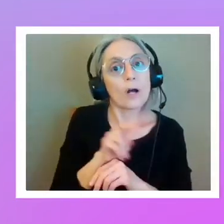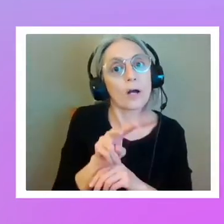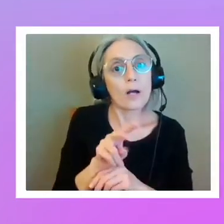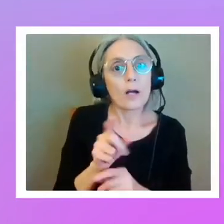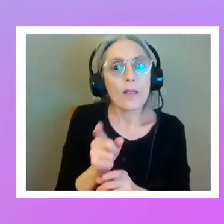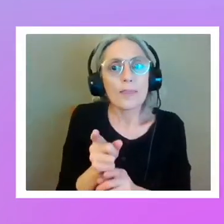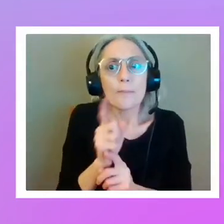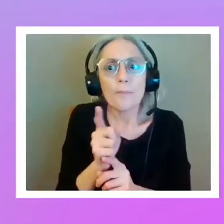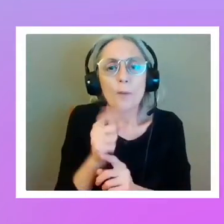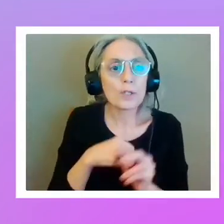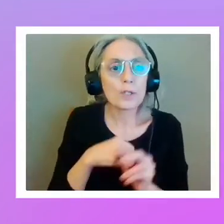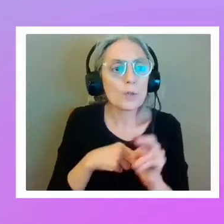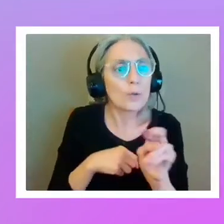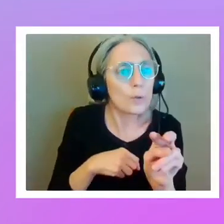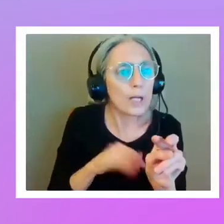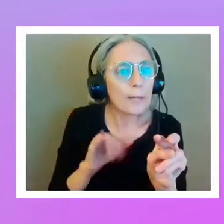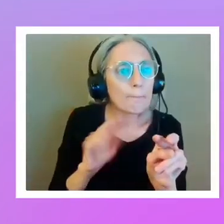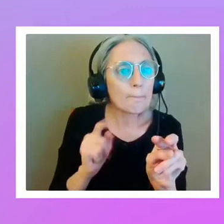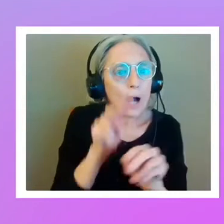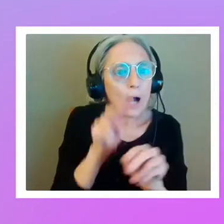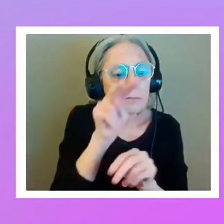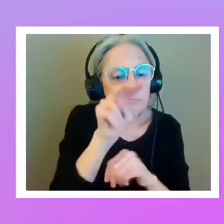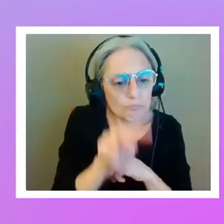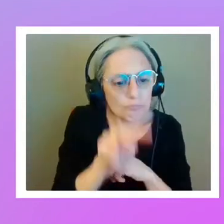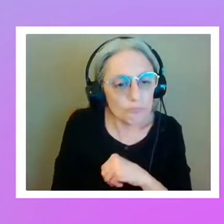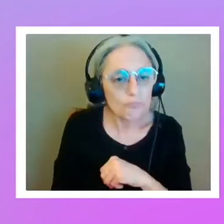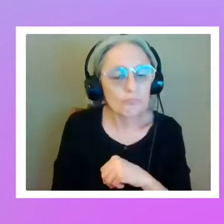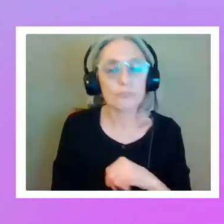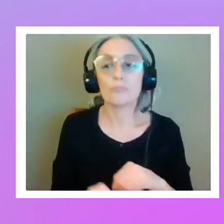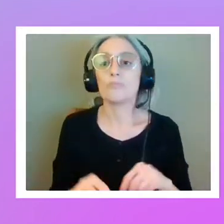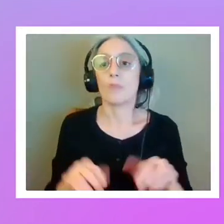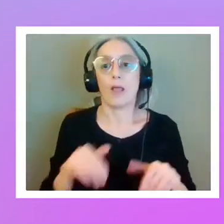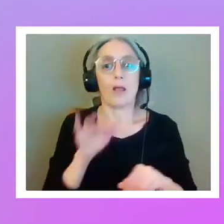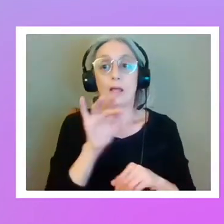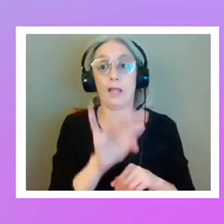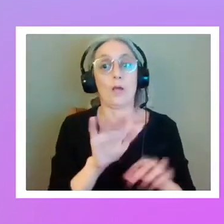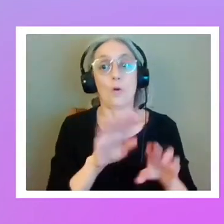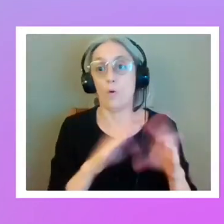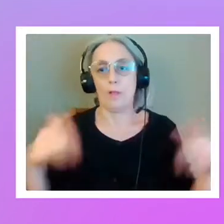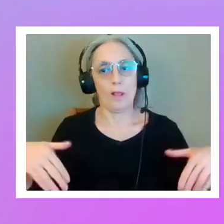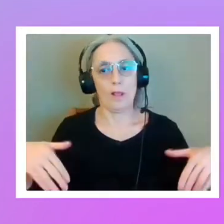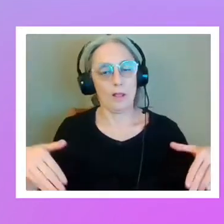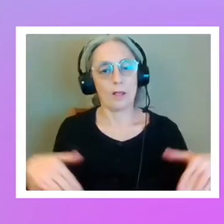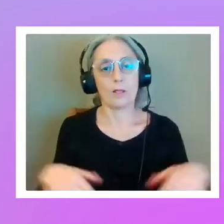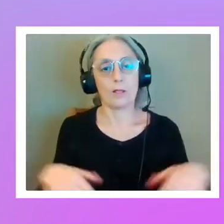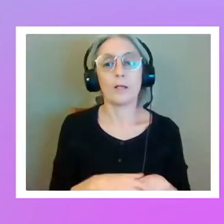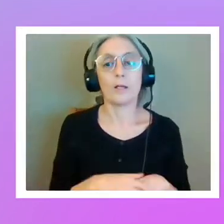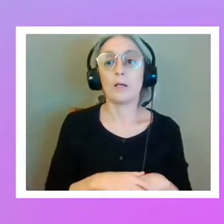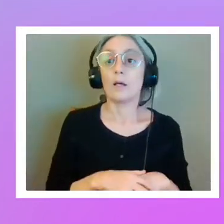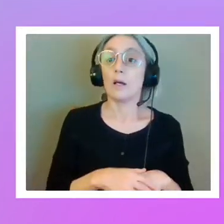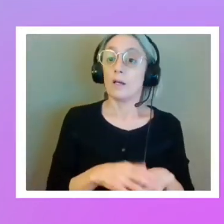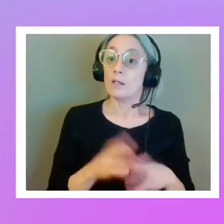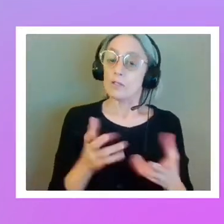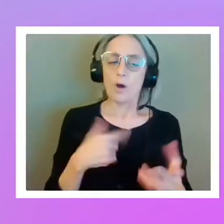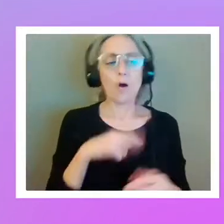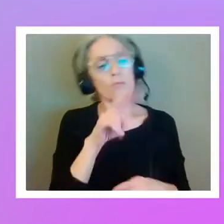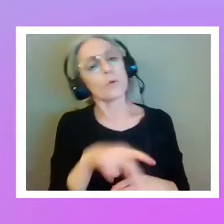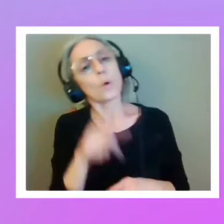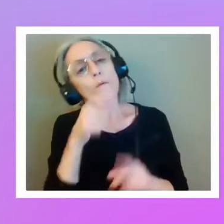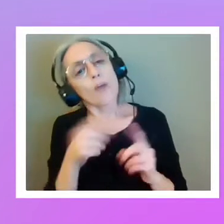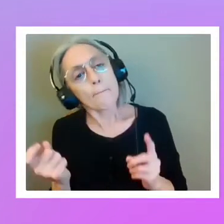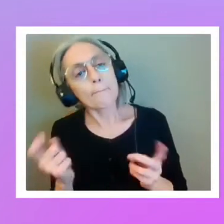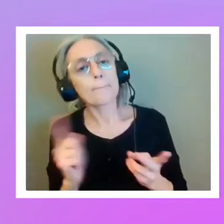just simply in your inbox. Before we open the letter, we want to know who the email is from and what the email is